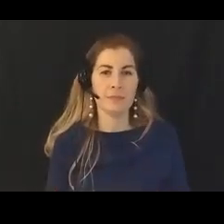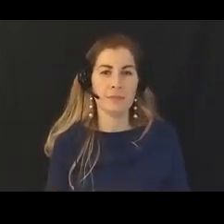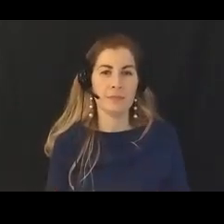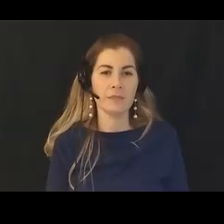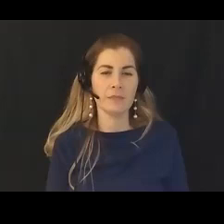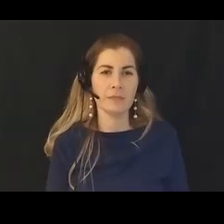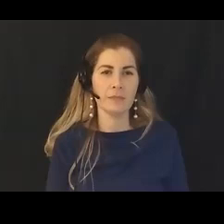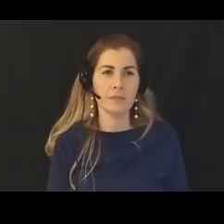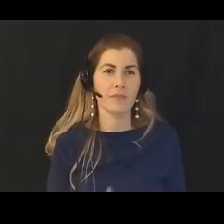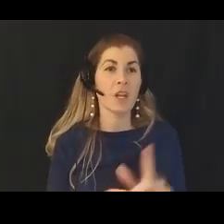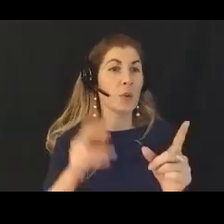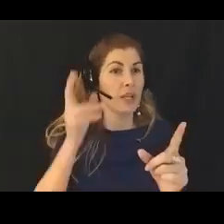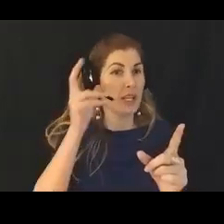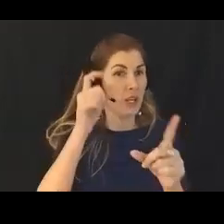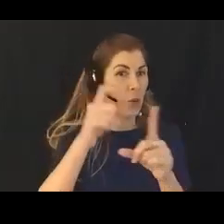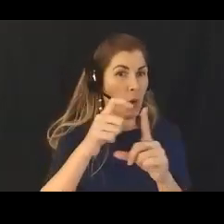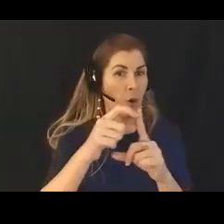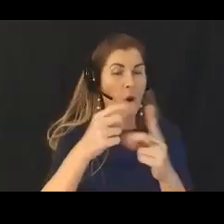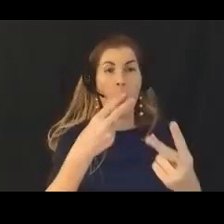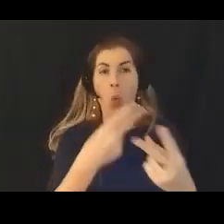When you hear the word quarantine,